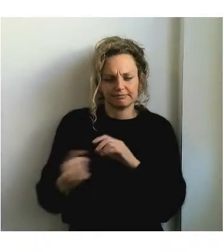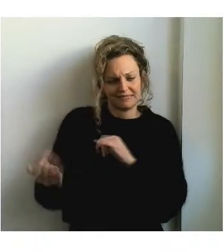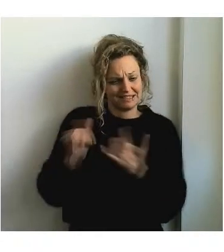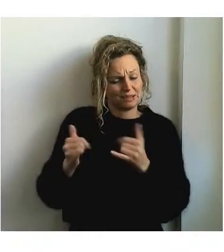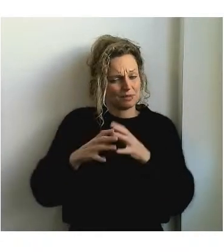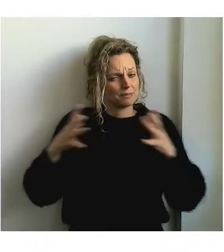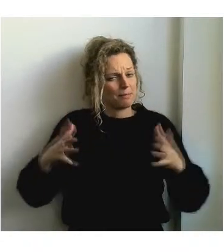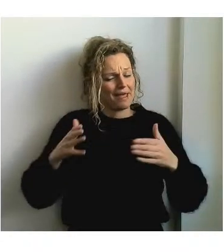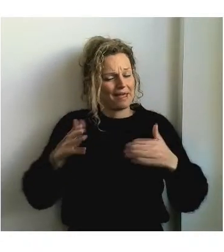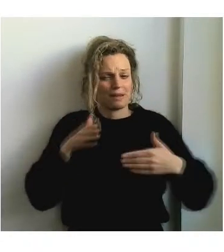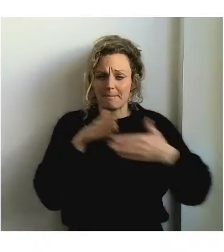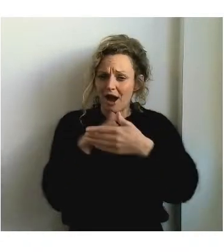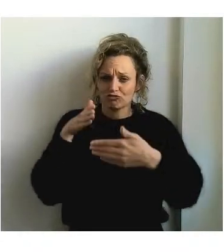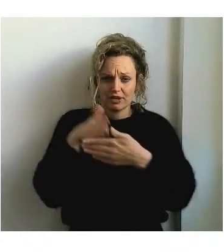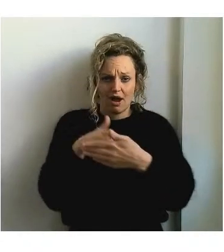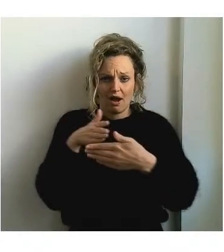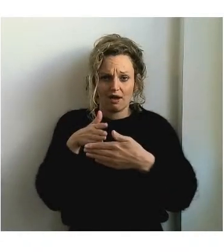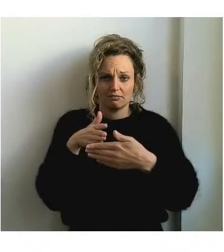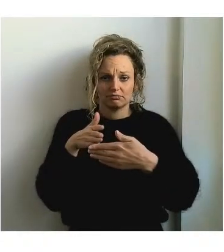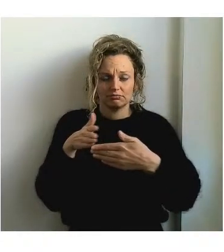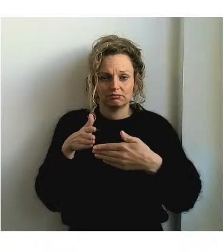an organisation not quite knowing,